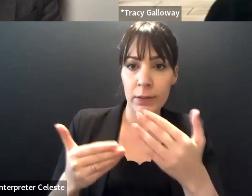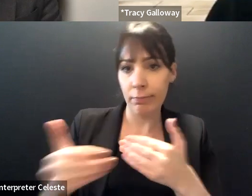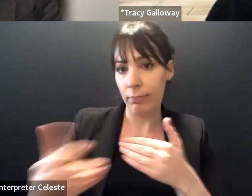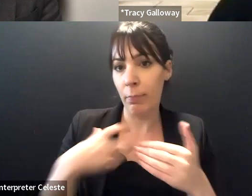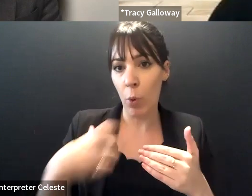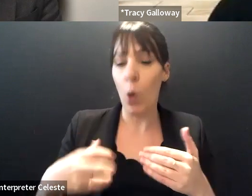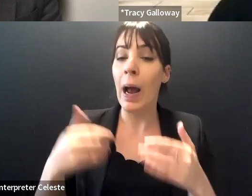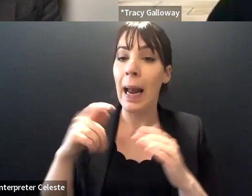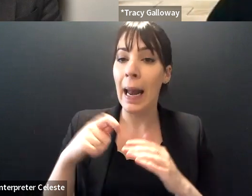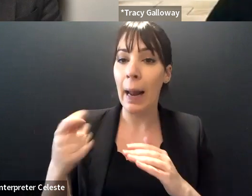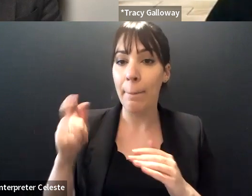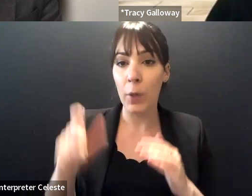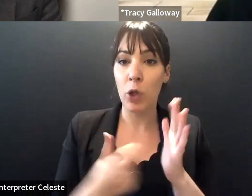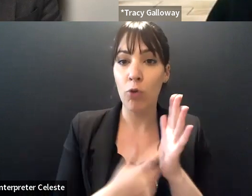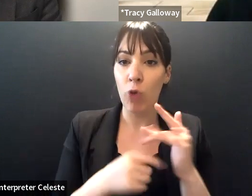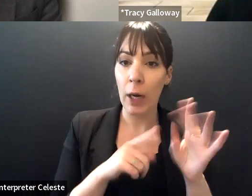my colleague, Ronnie.